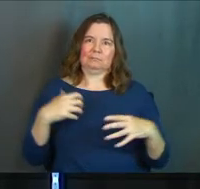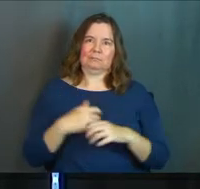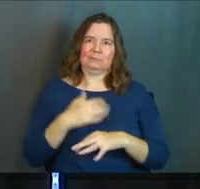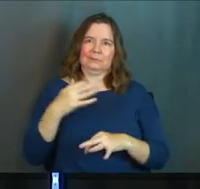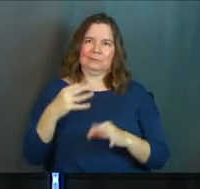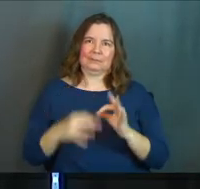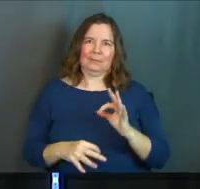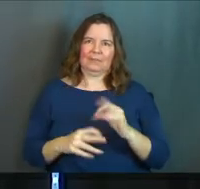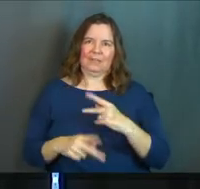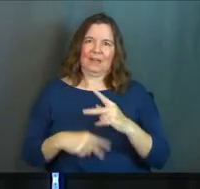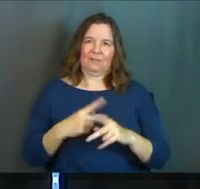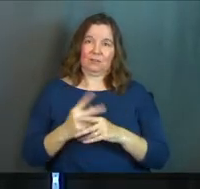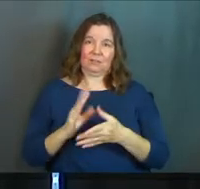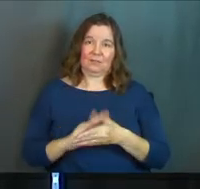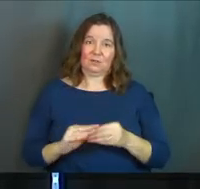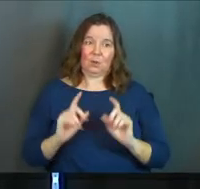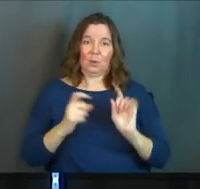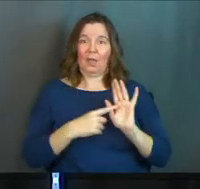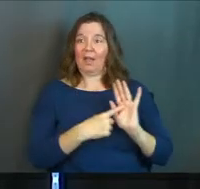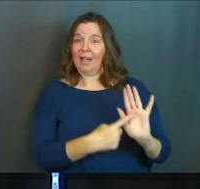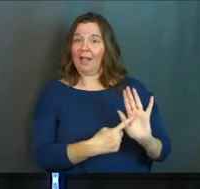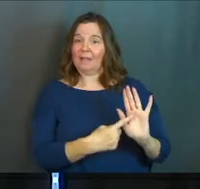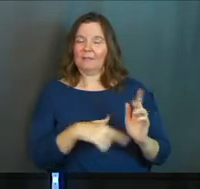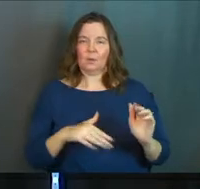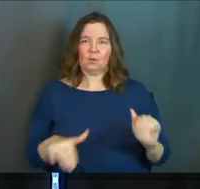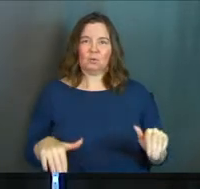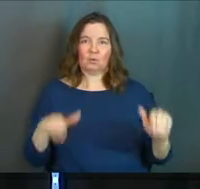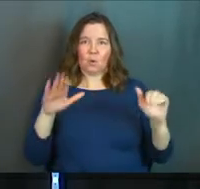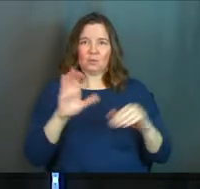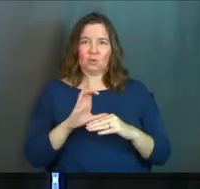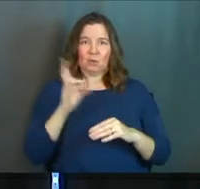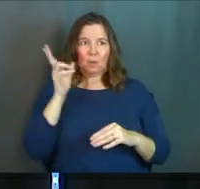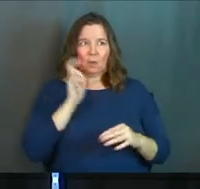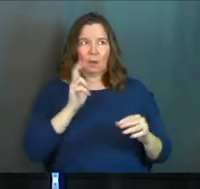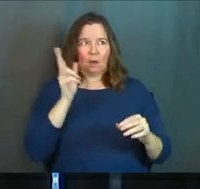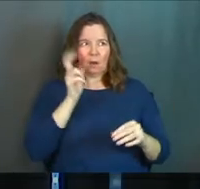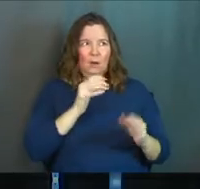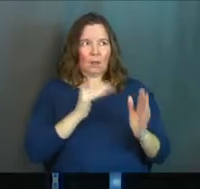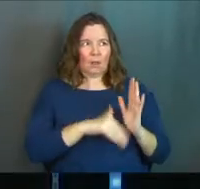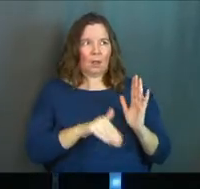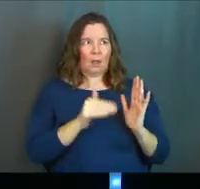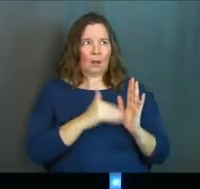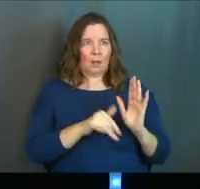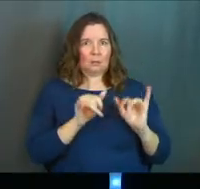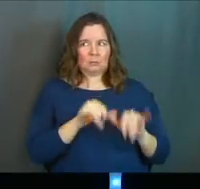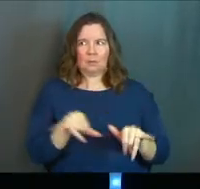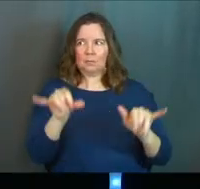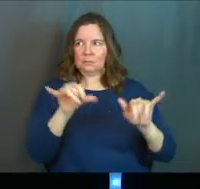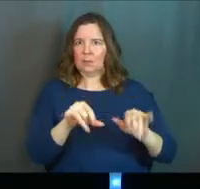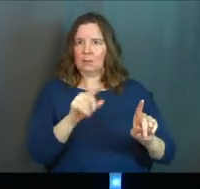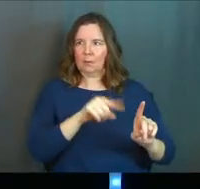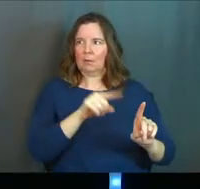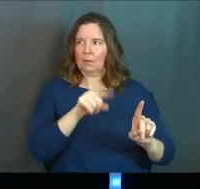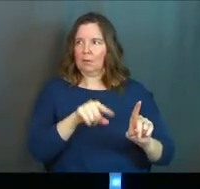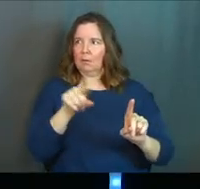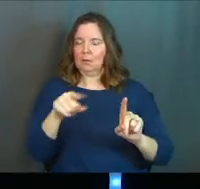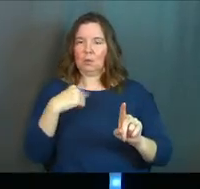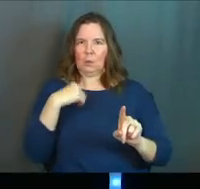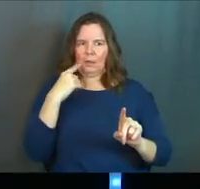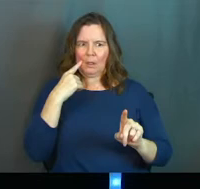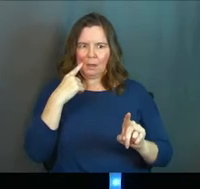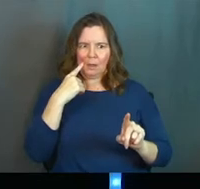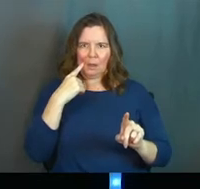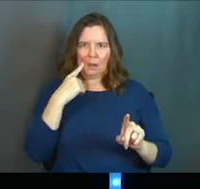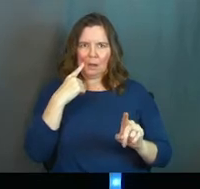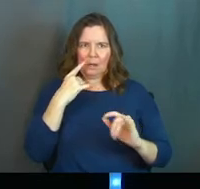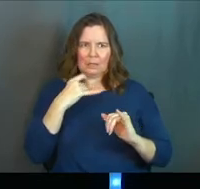oversimplified version of our story that we give to people. And when you grow up in the church and you hear that version of the story over and over and over again, you think